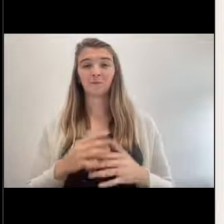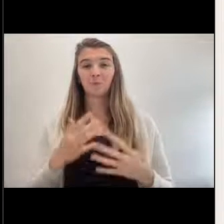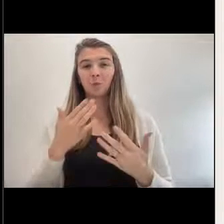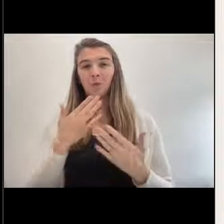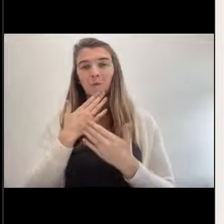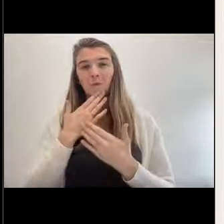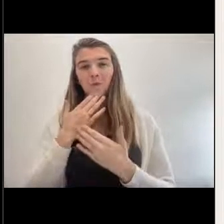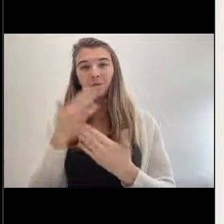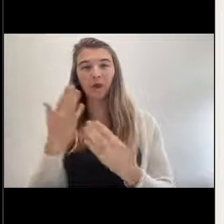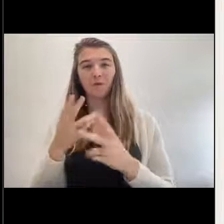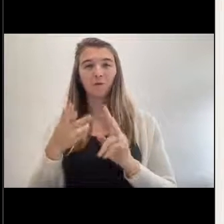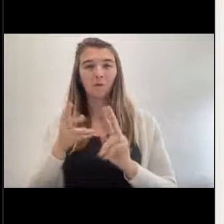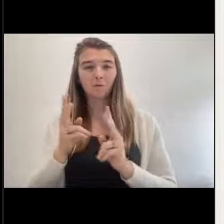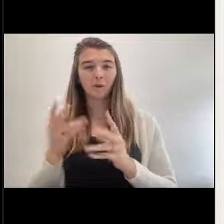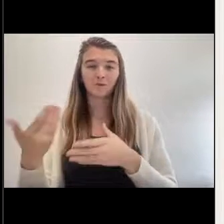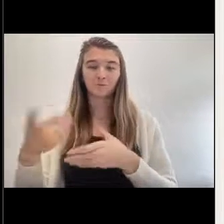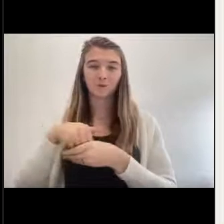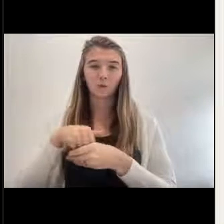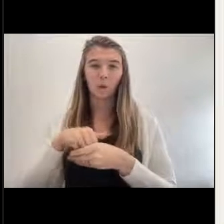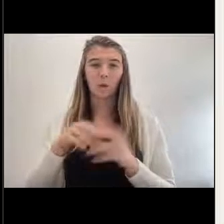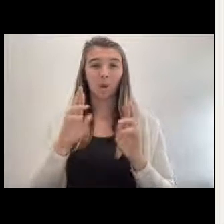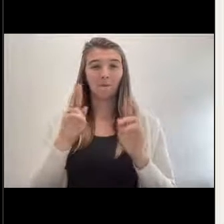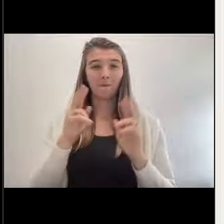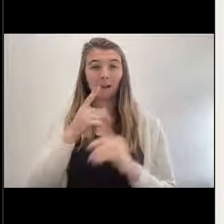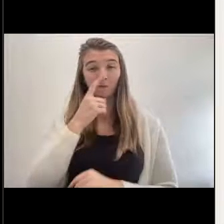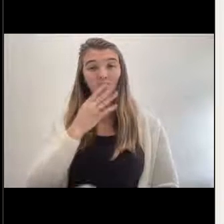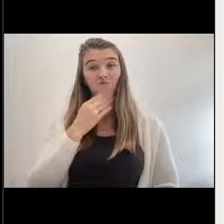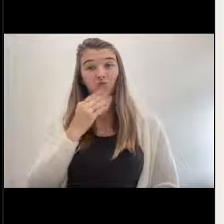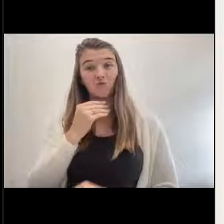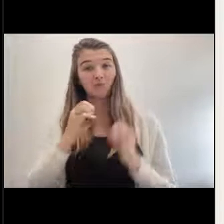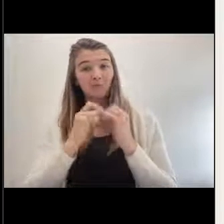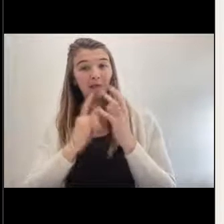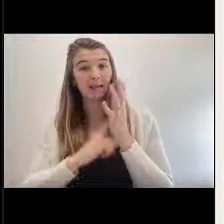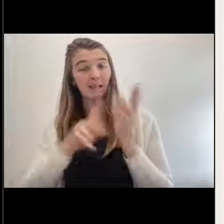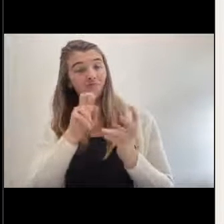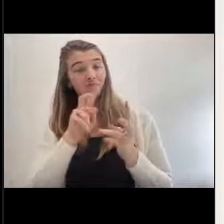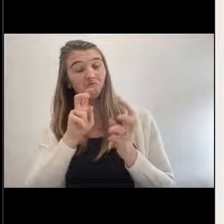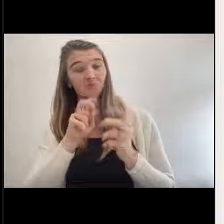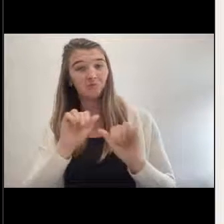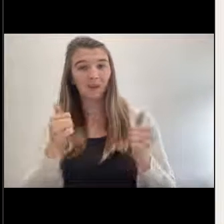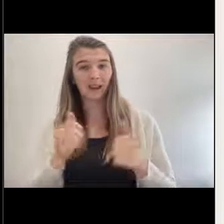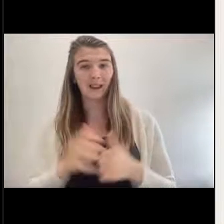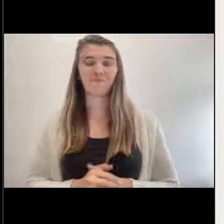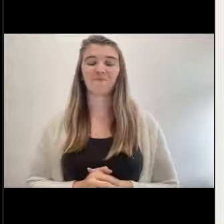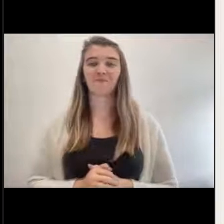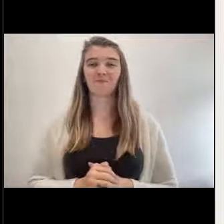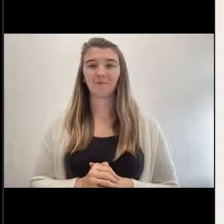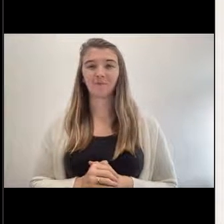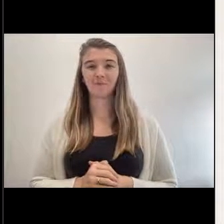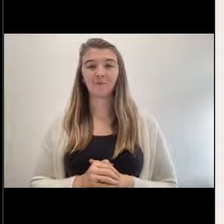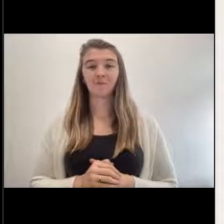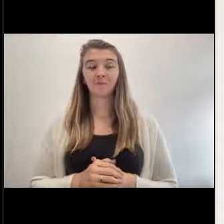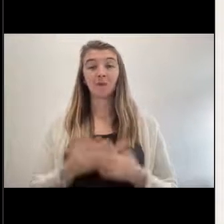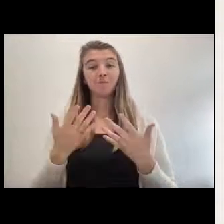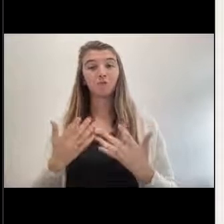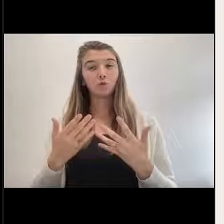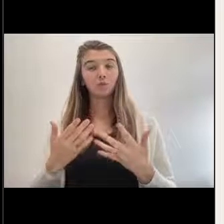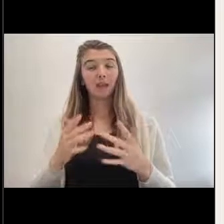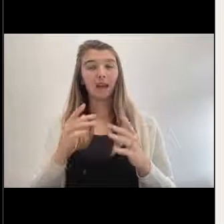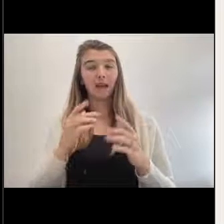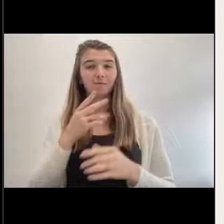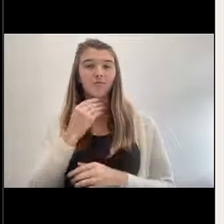and we hope that she's beneficial to you as well. Now, we are using GoToWebinar today, and the best way for you to